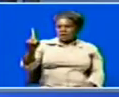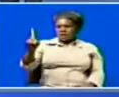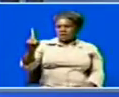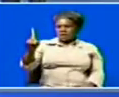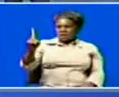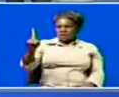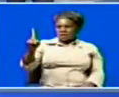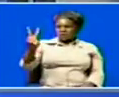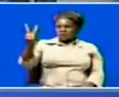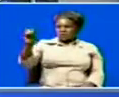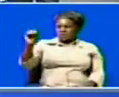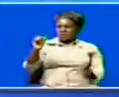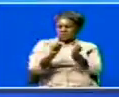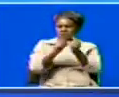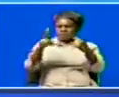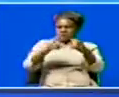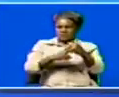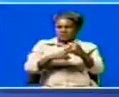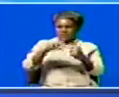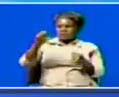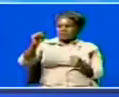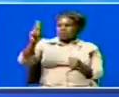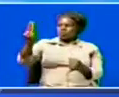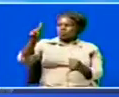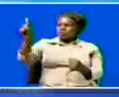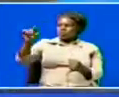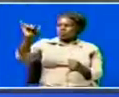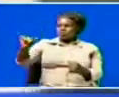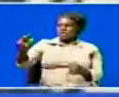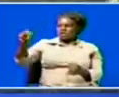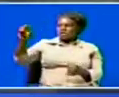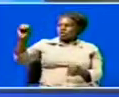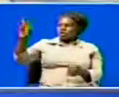single. Of 2017, yes. Suzy Noma, right? Suzy Noma. Enjoy yourself. Thank you.